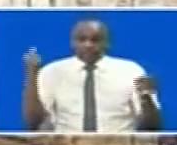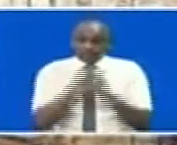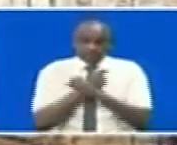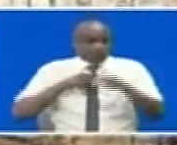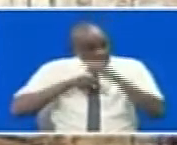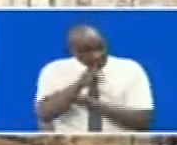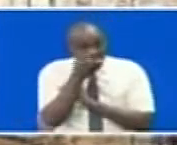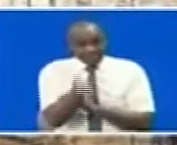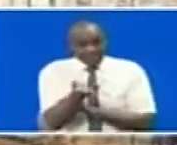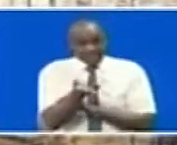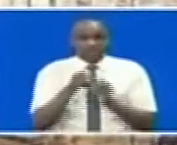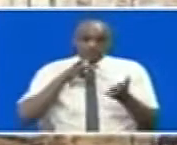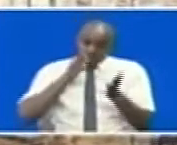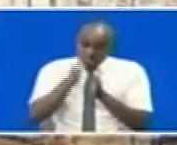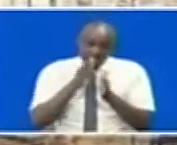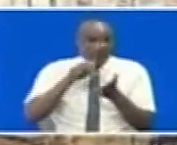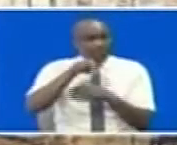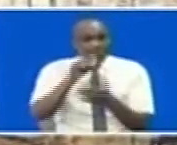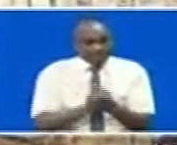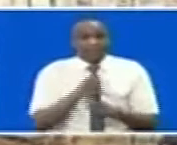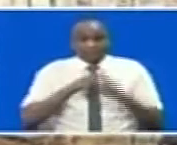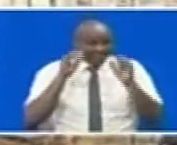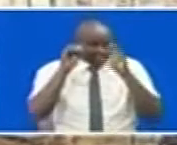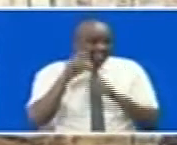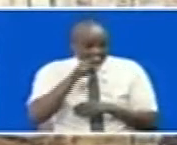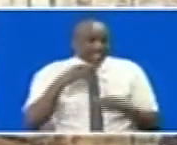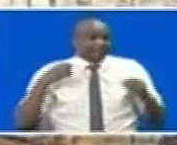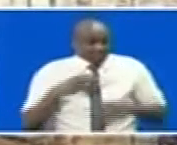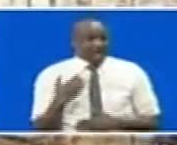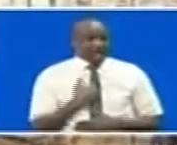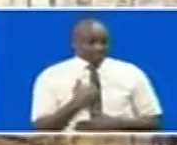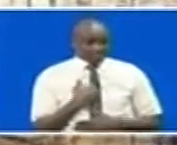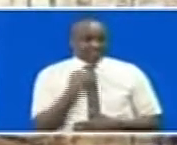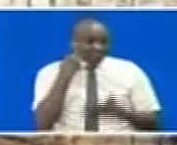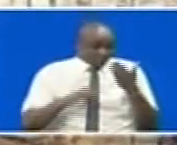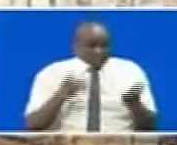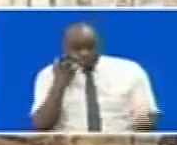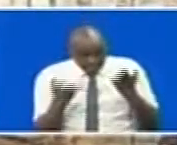straying over onto the railway tracks. But teachers here have the constant fear that